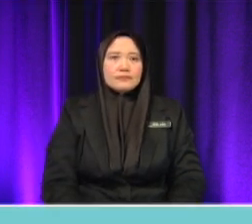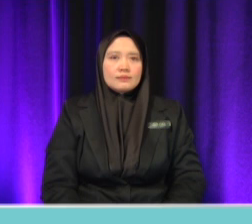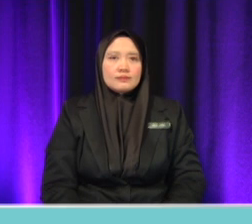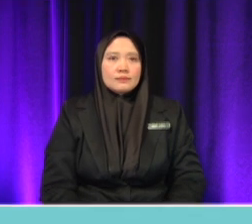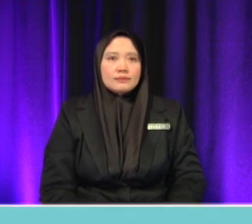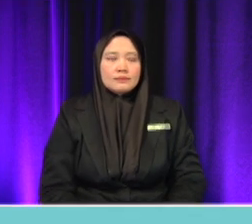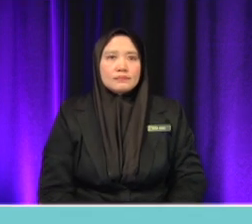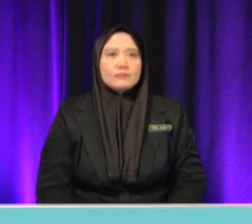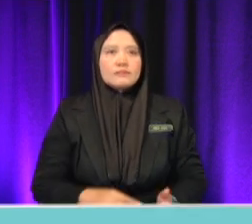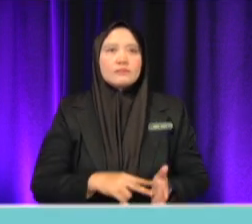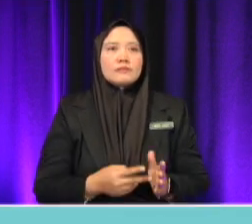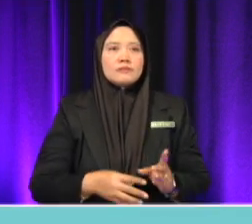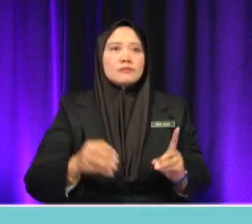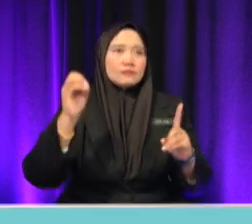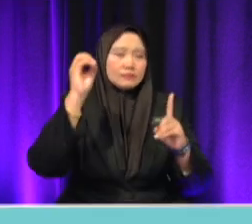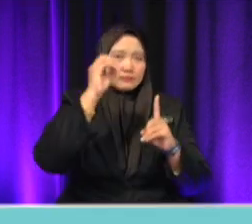reads out as?